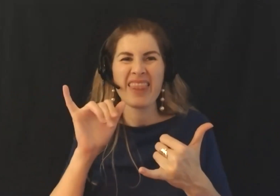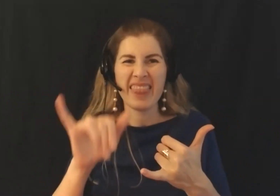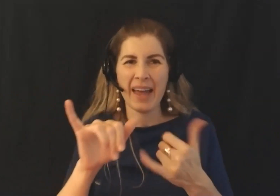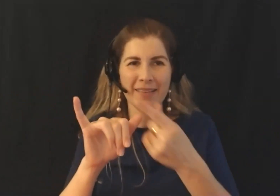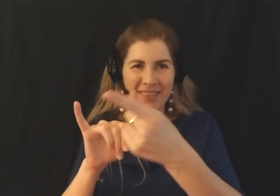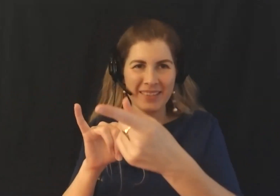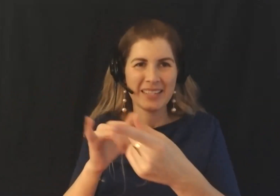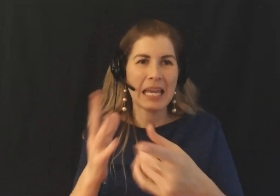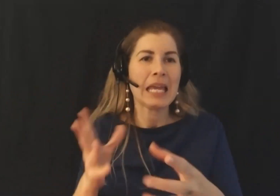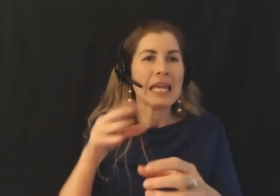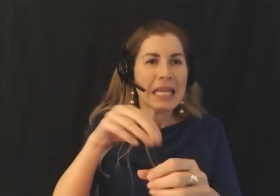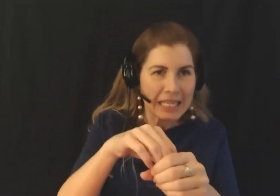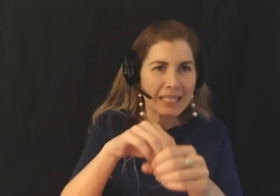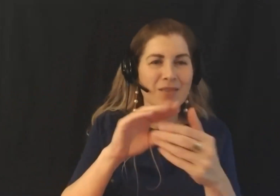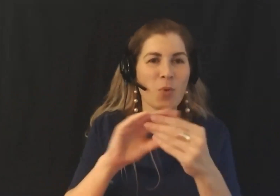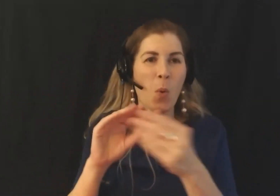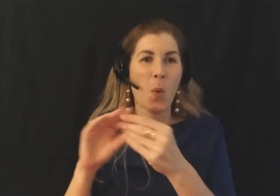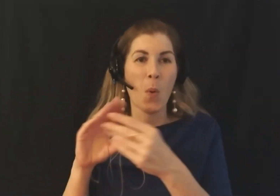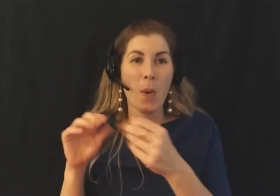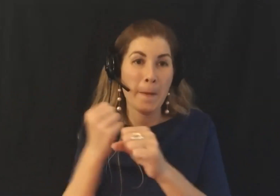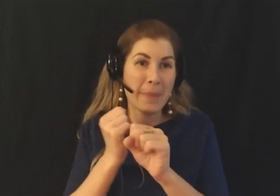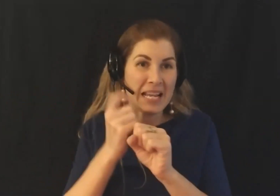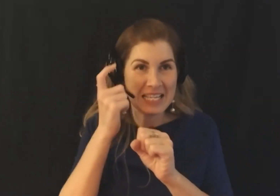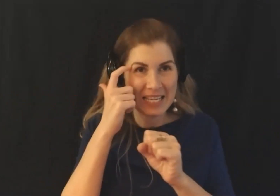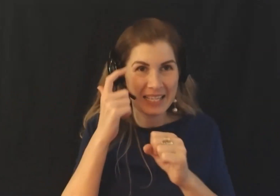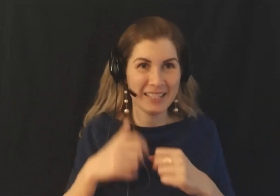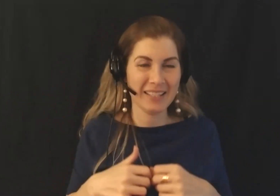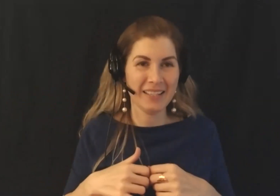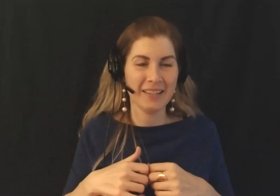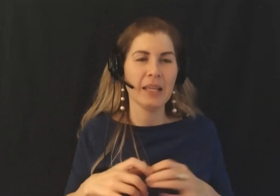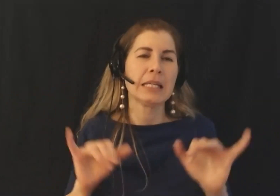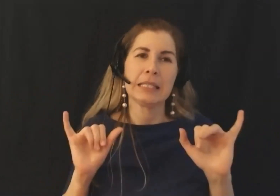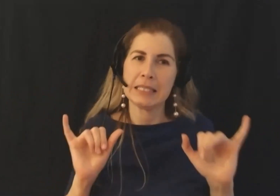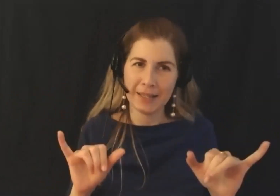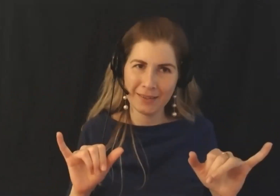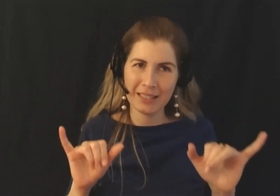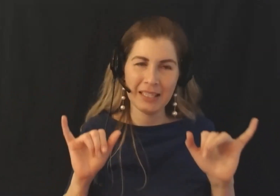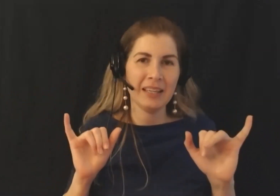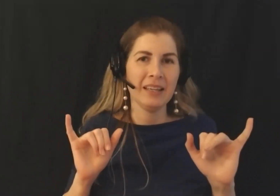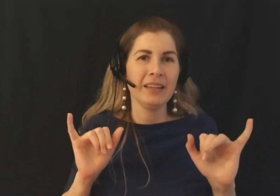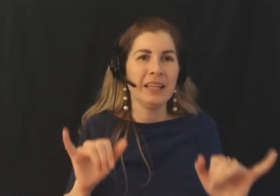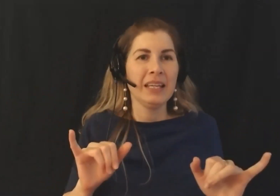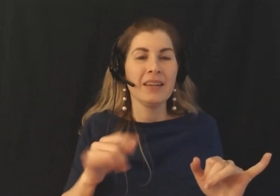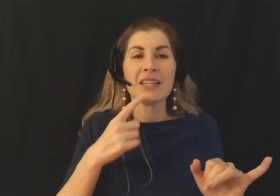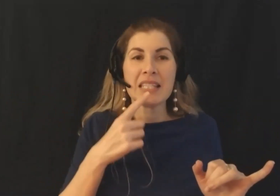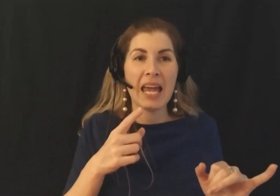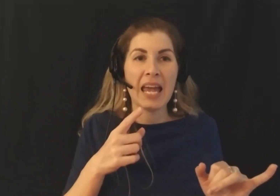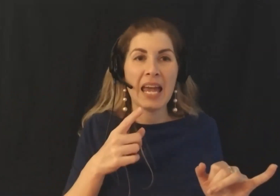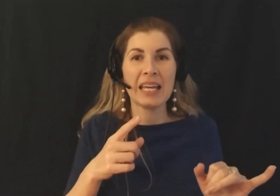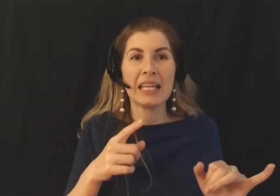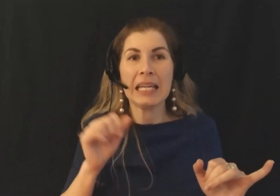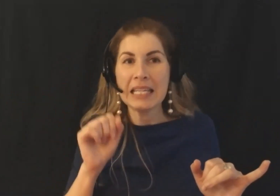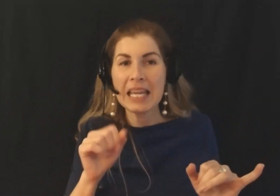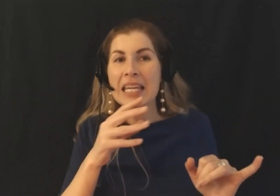this object into the story somehow and making sense of it. Still staying on the same page, still saying yes and moving the